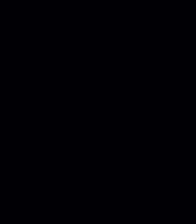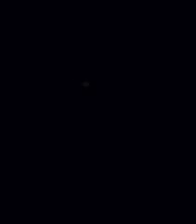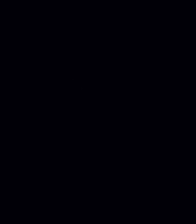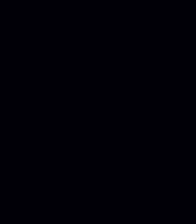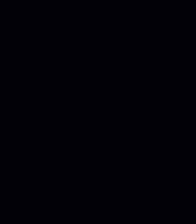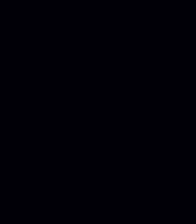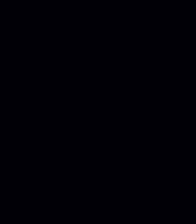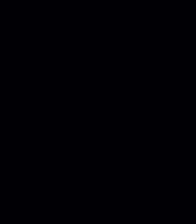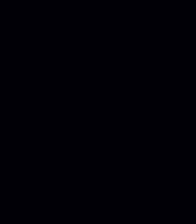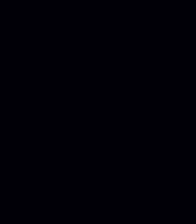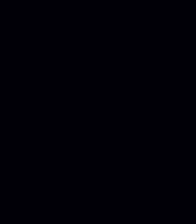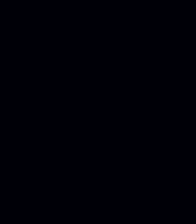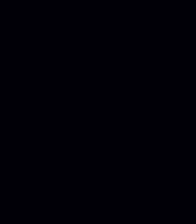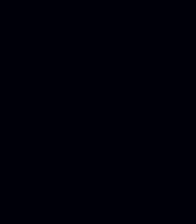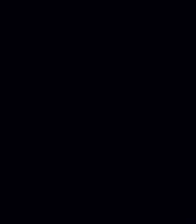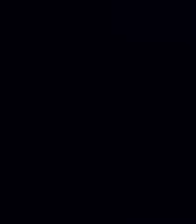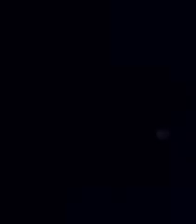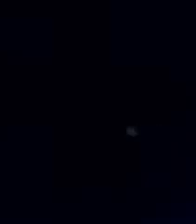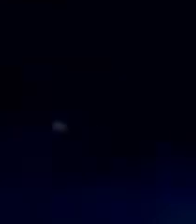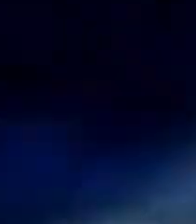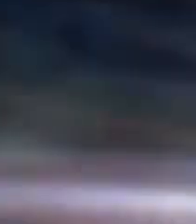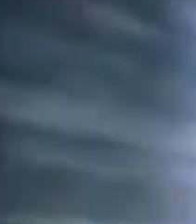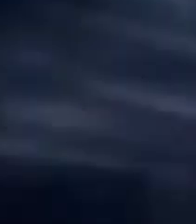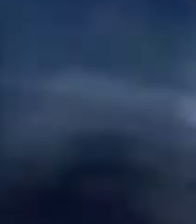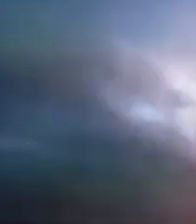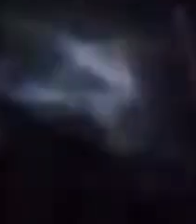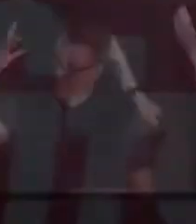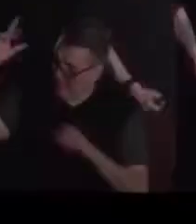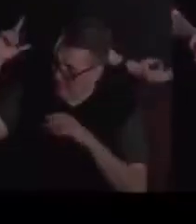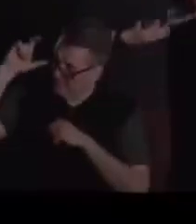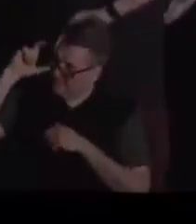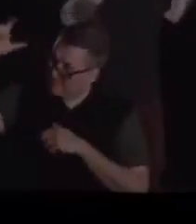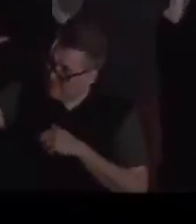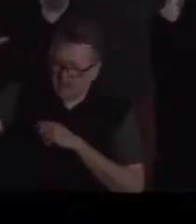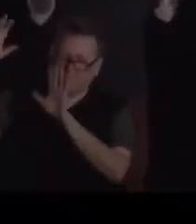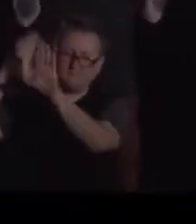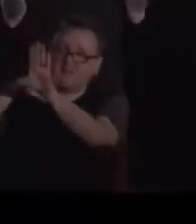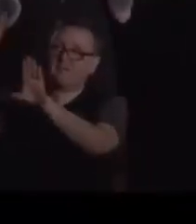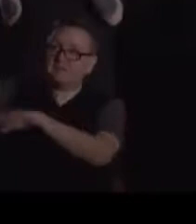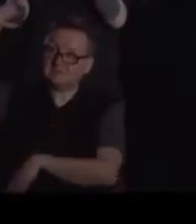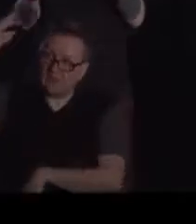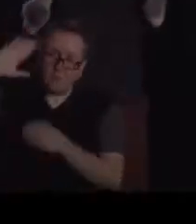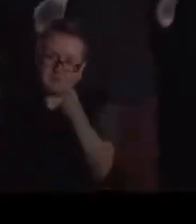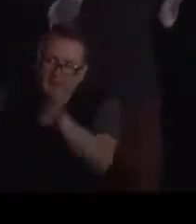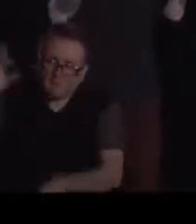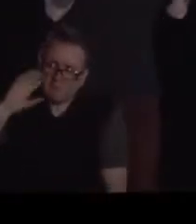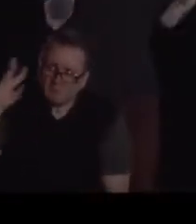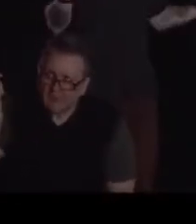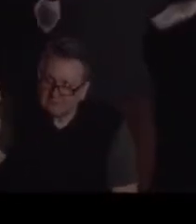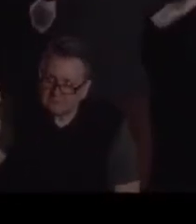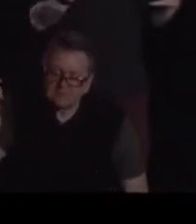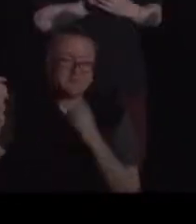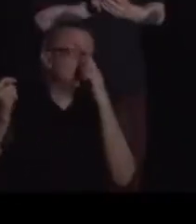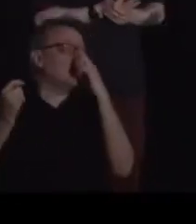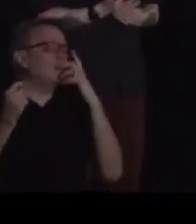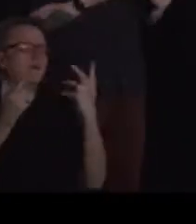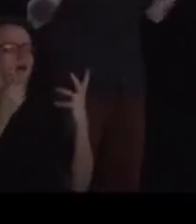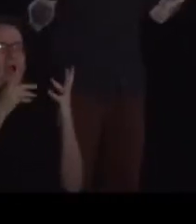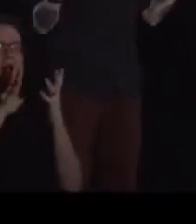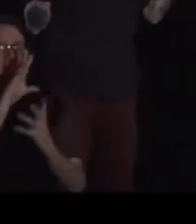The hell of what? What are you talking about? But I just get so into this